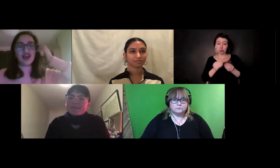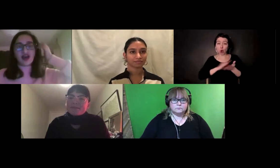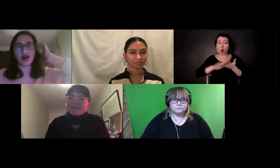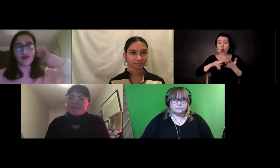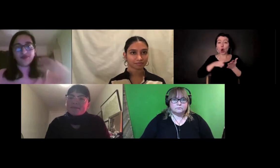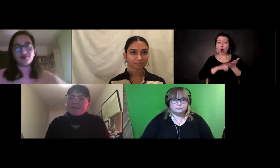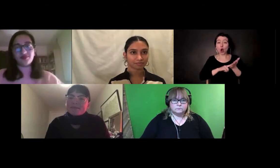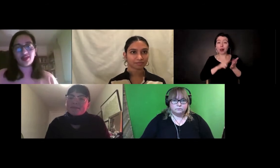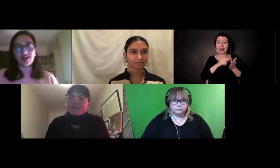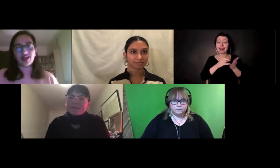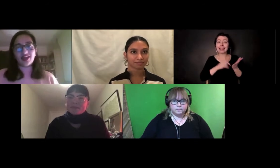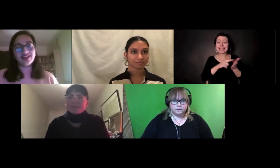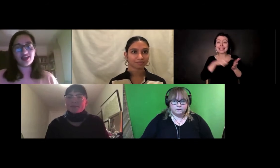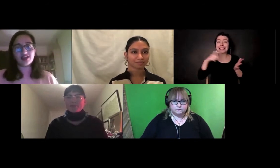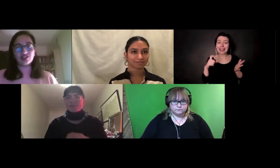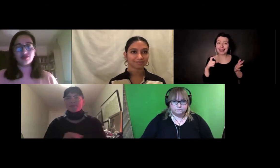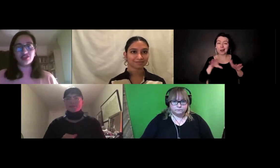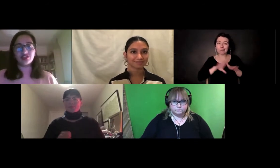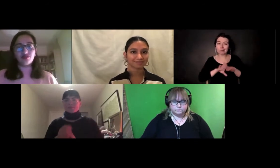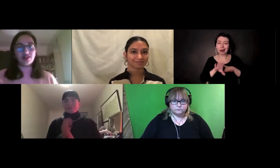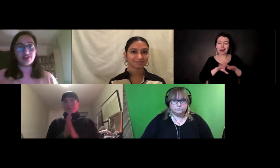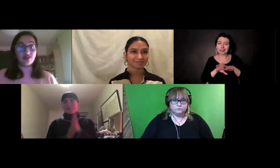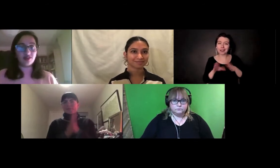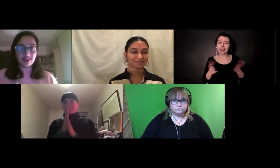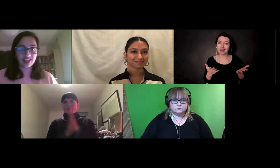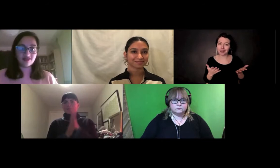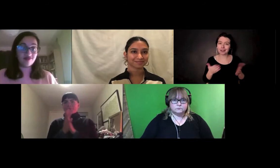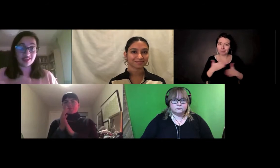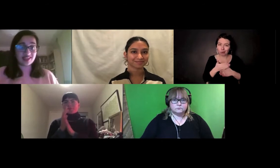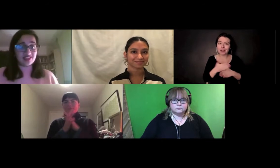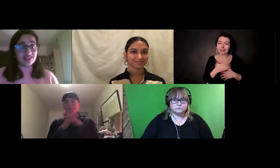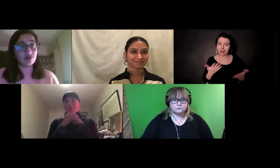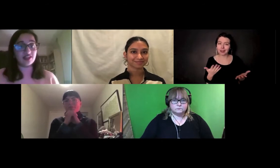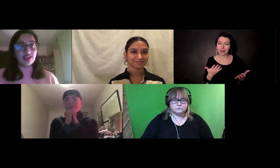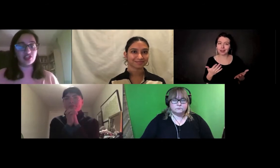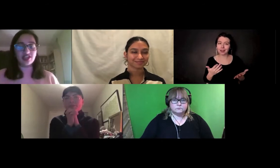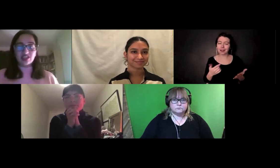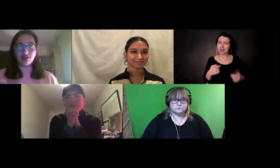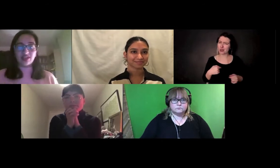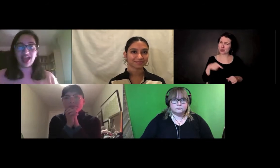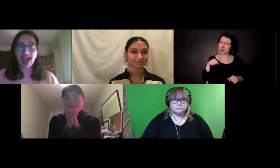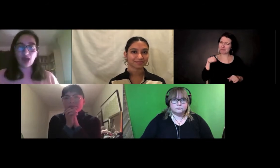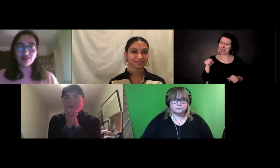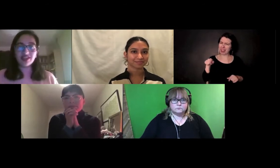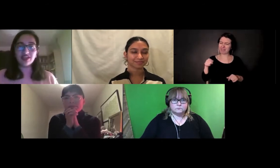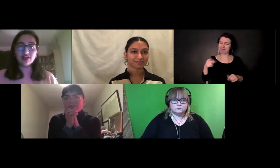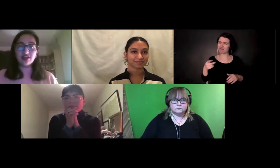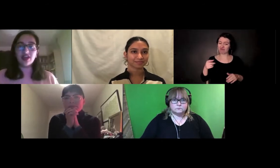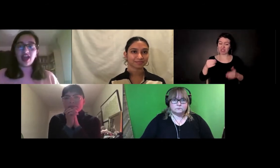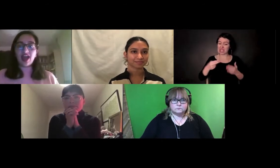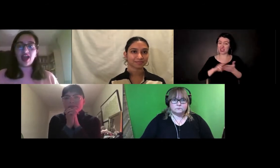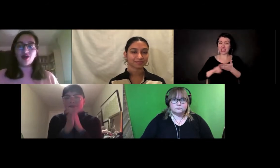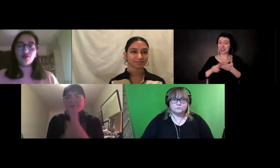practice. And yeah, I just wanted to know what, you know, again, is that just something that naturally has been happening,